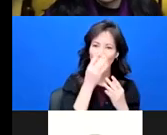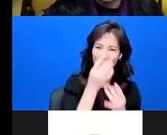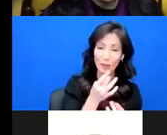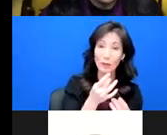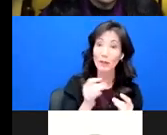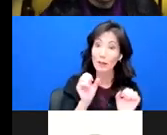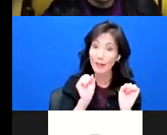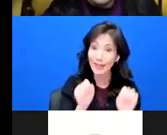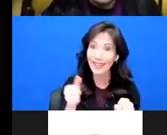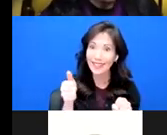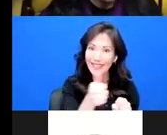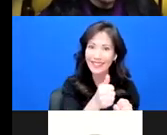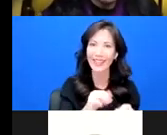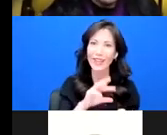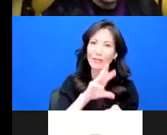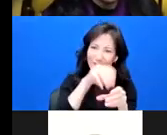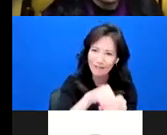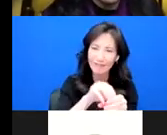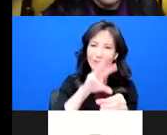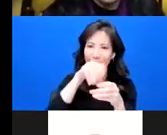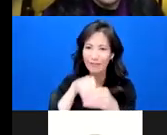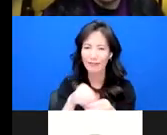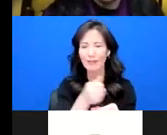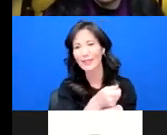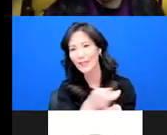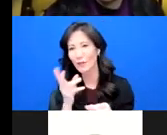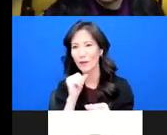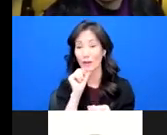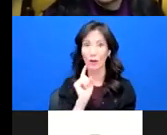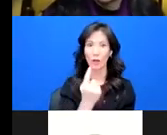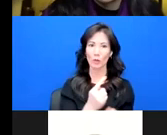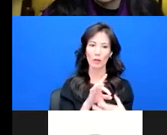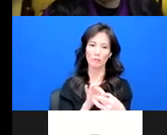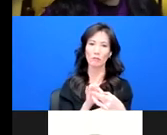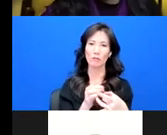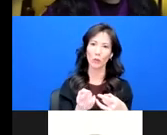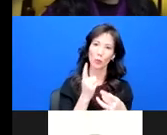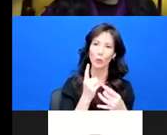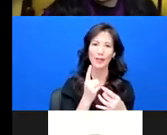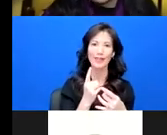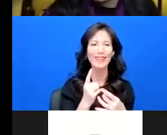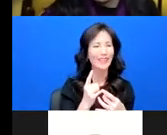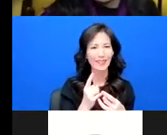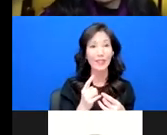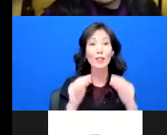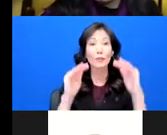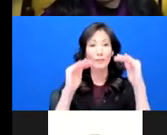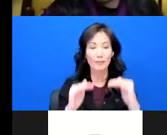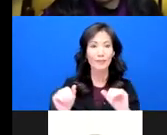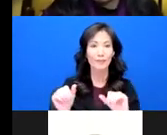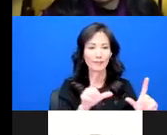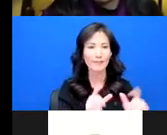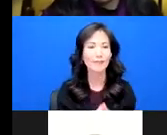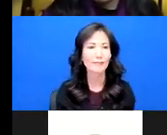lot of us relate and have different facets of us and how you may relate to the district. So we'll go to the next slide, please.